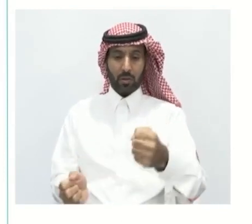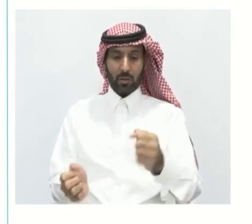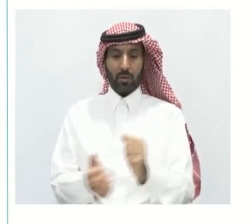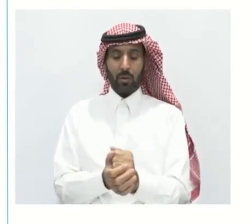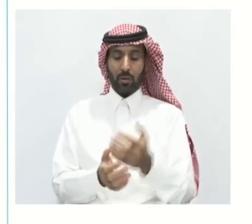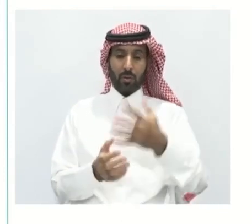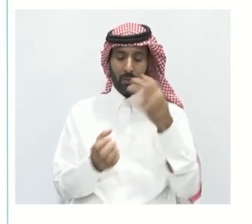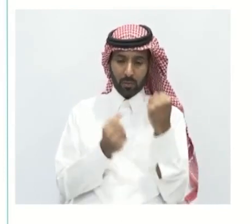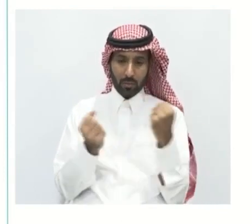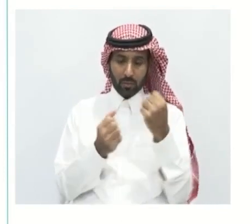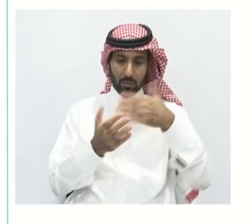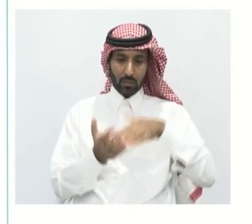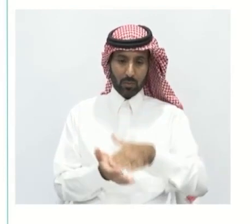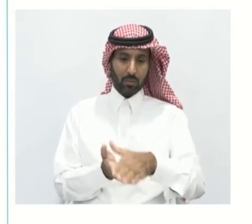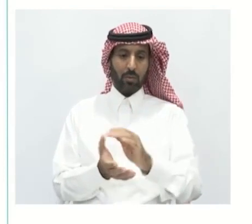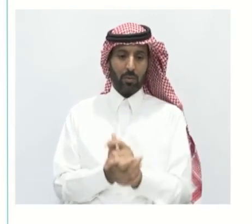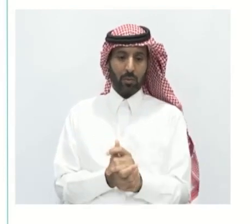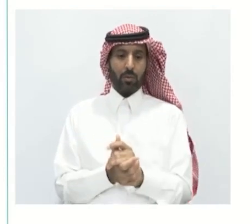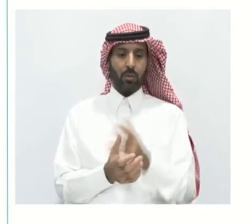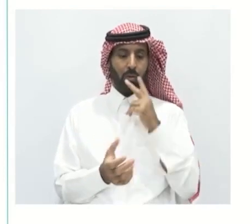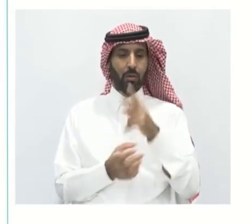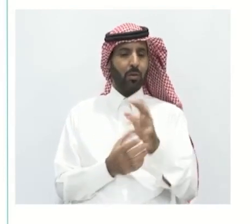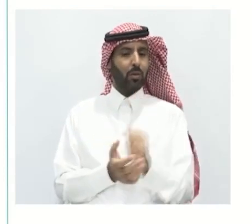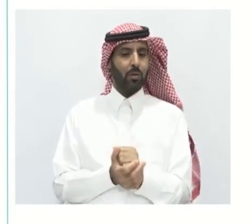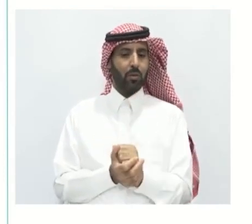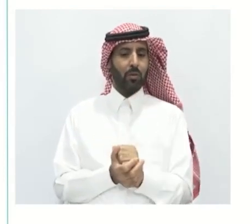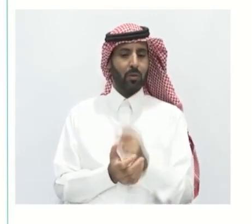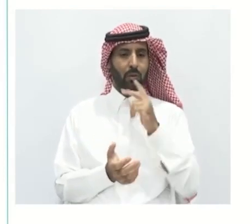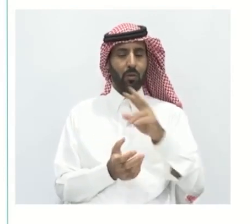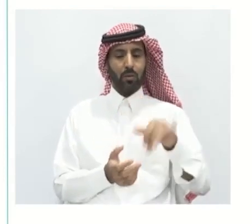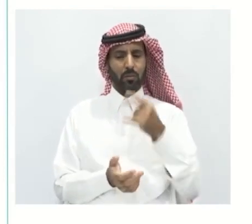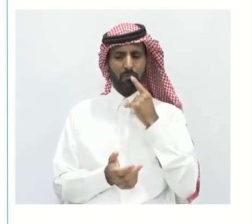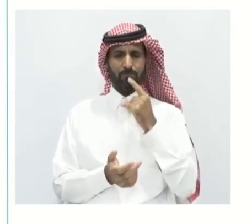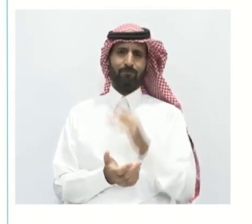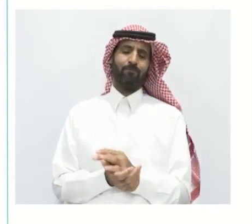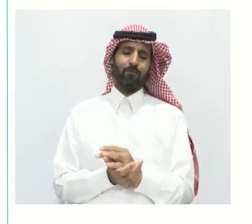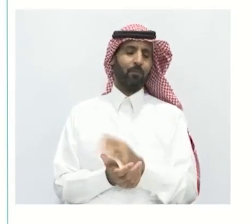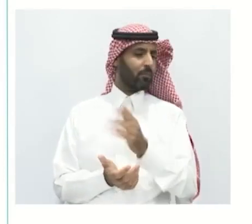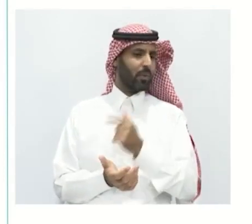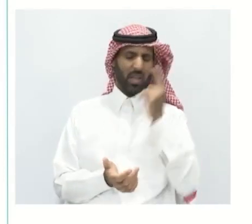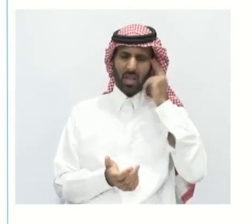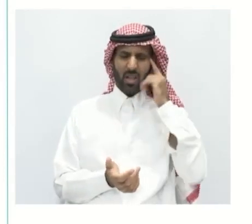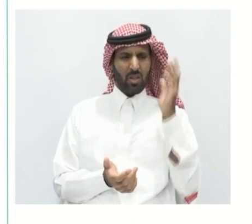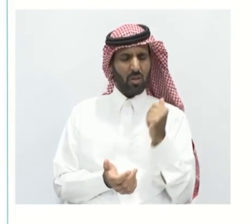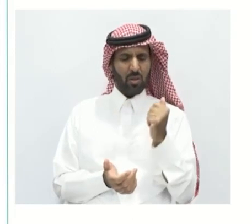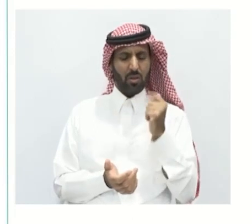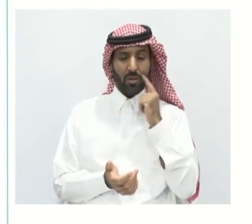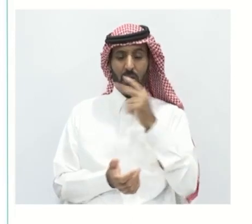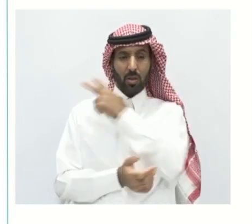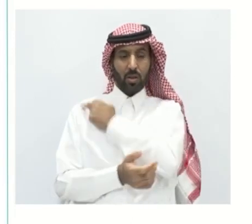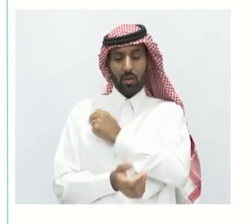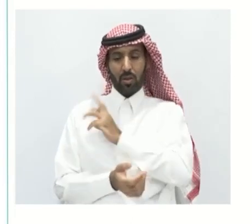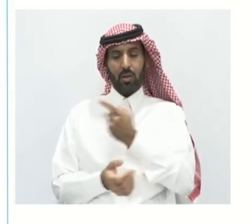the snow and ski resort, Mr. Wilkinson? John said, I don't know. The